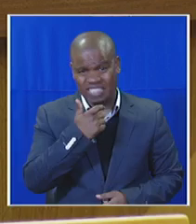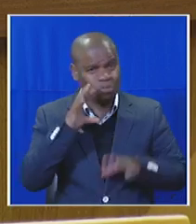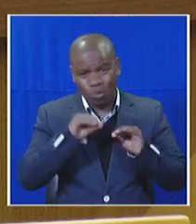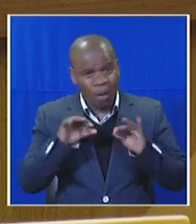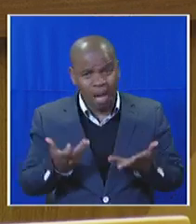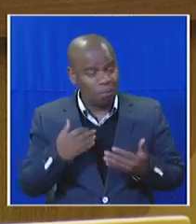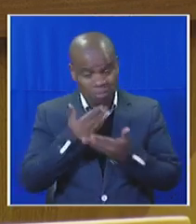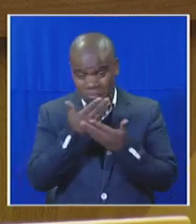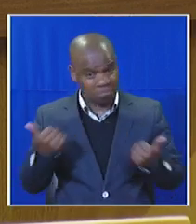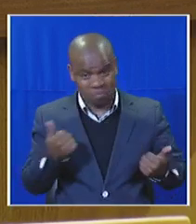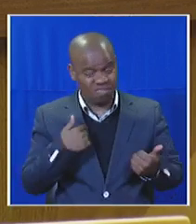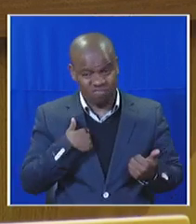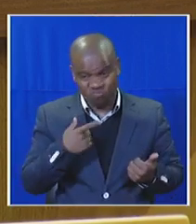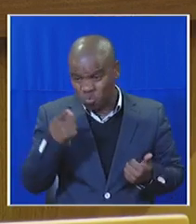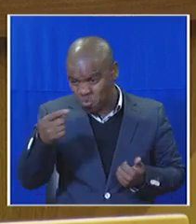No.